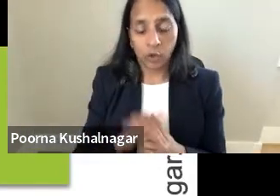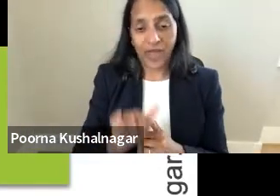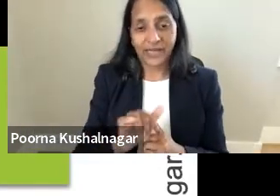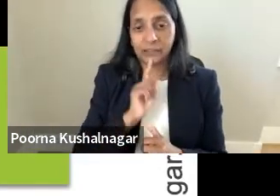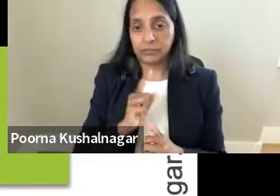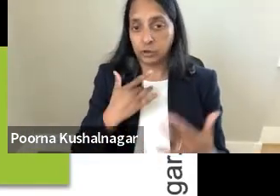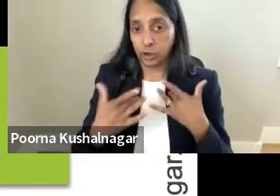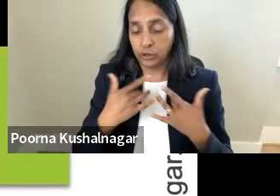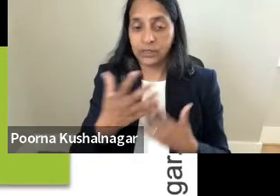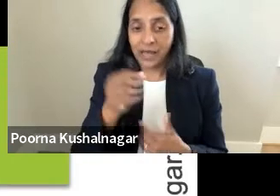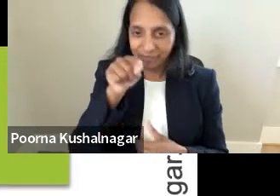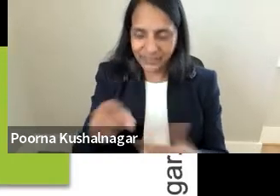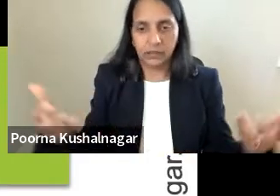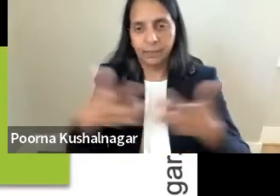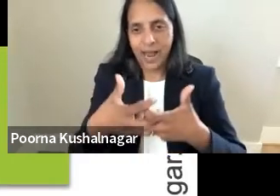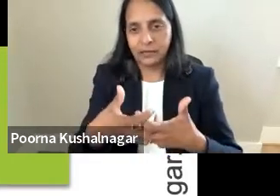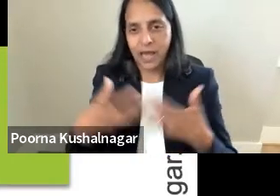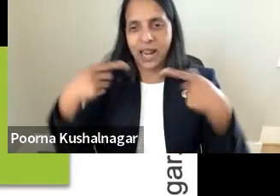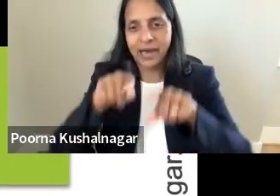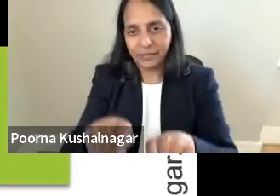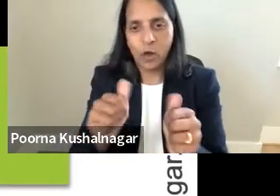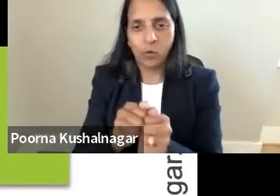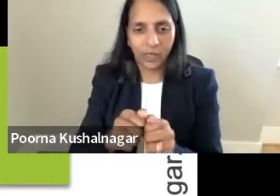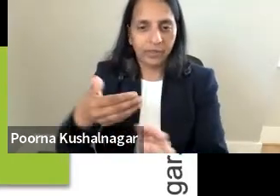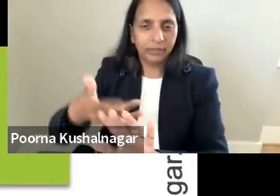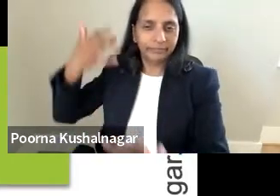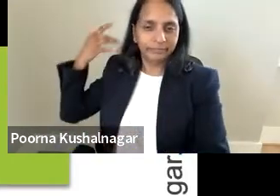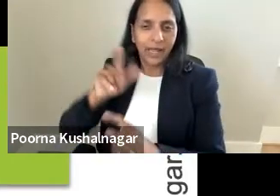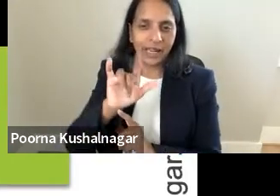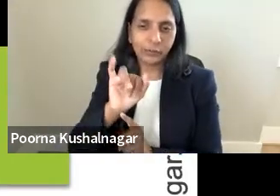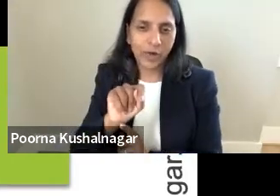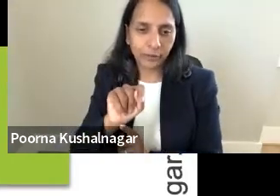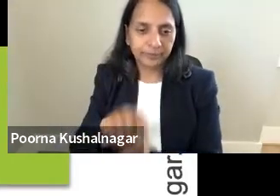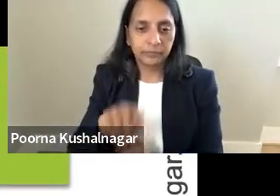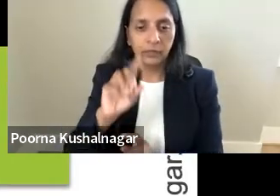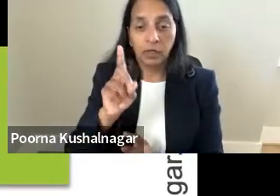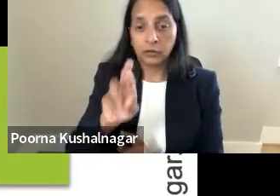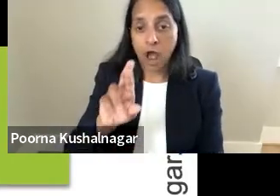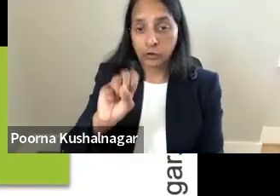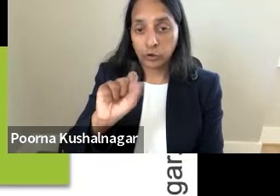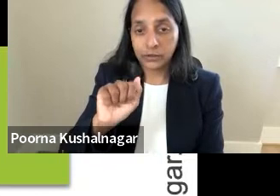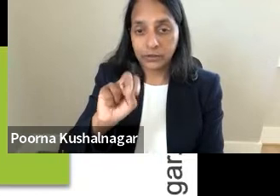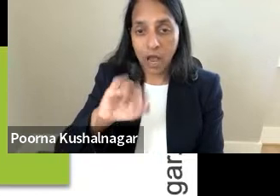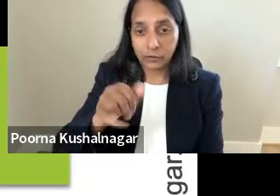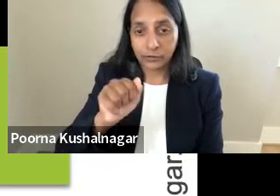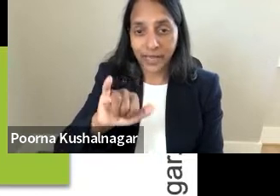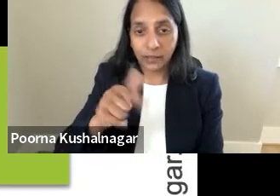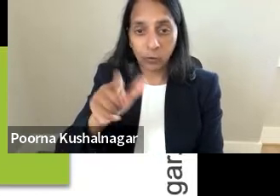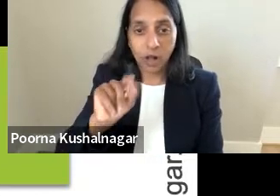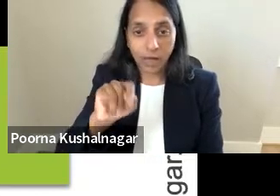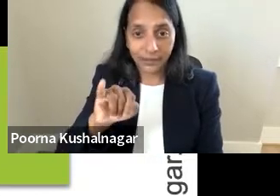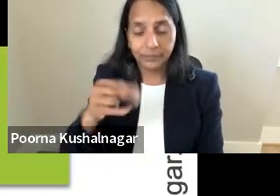feeling things like lung disease, depression, anxiety disorder. This aligns with the literature that we've seen